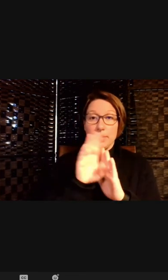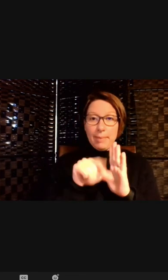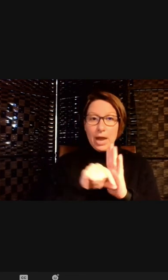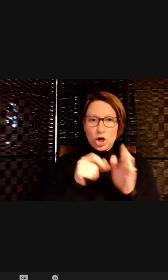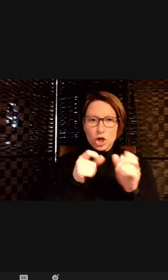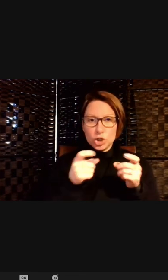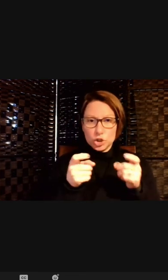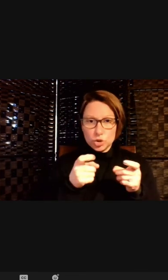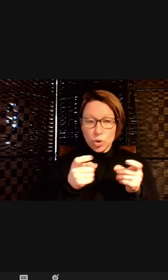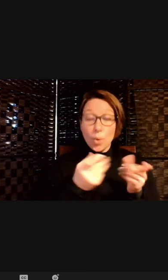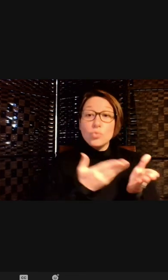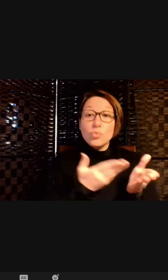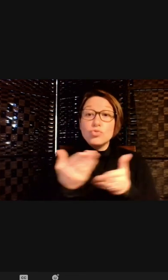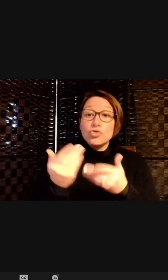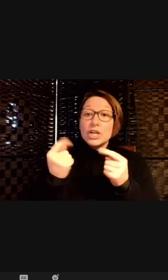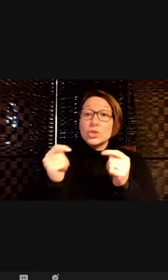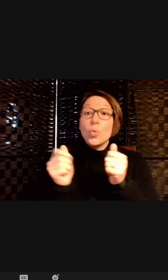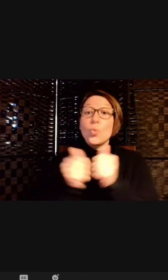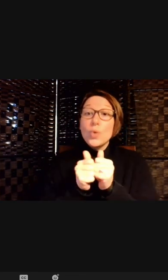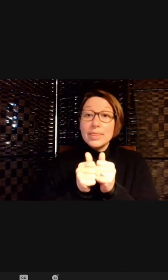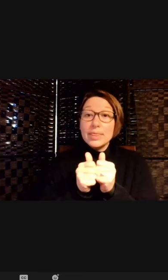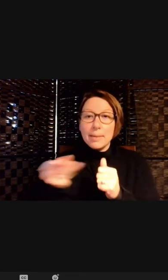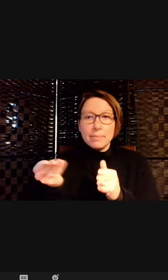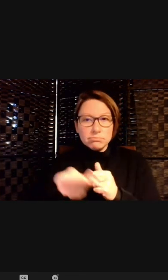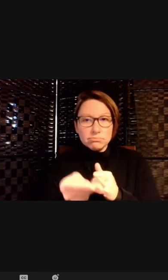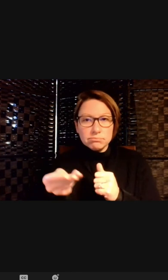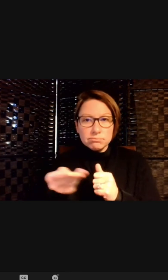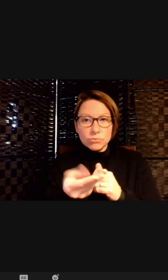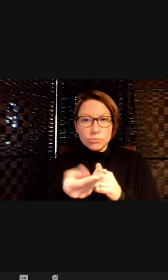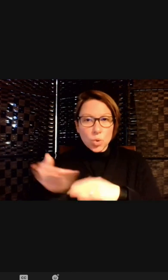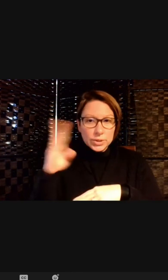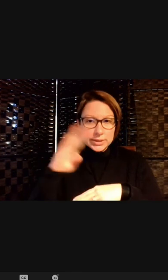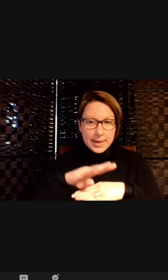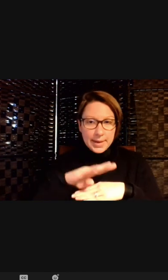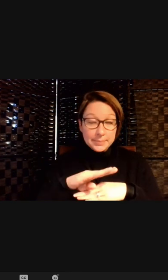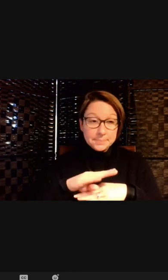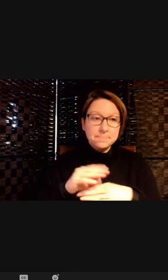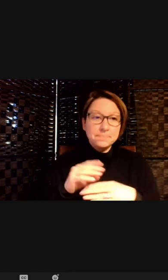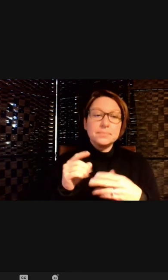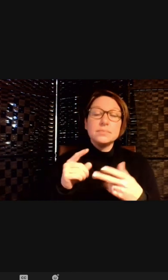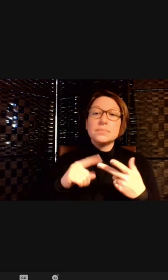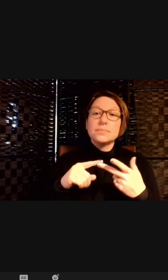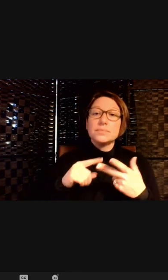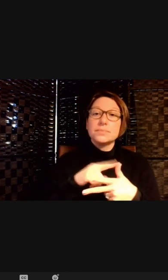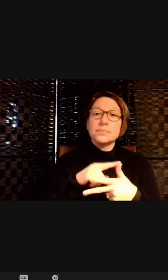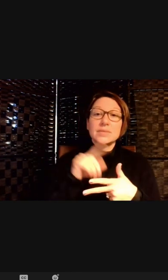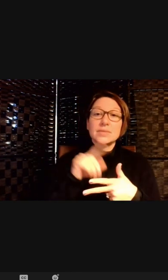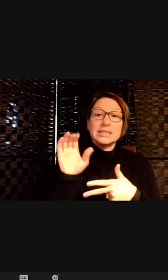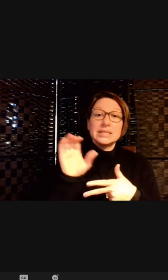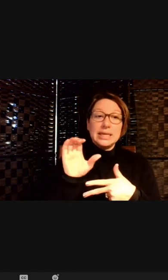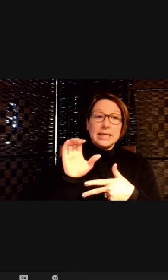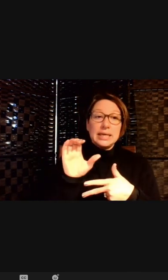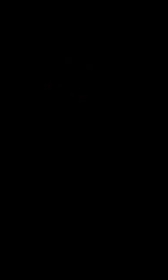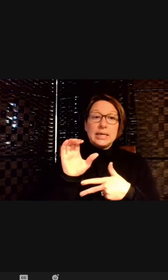these toy animals to the zoo to hand to Ahmed throughout the day. C, on multiple occasions